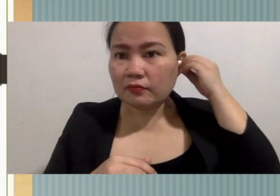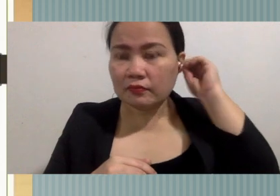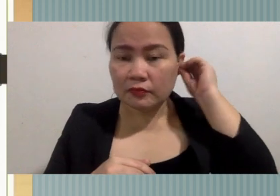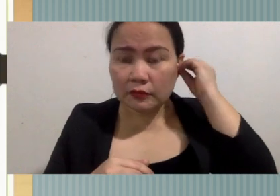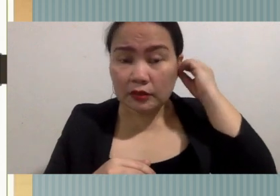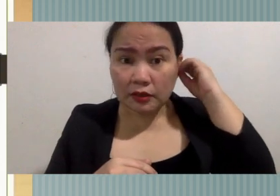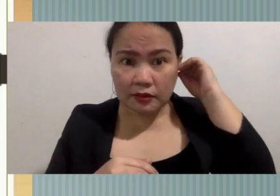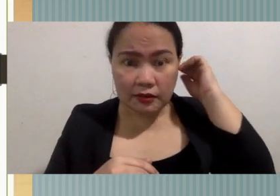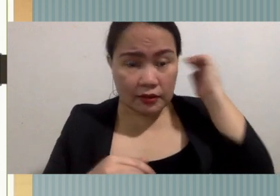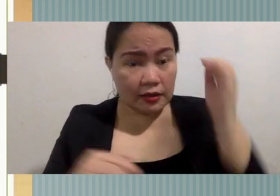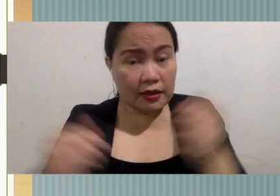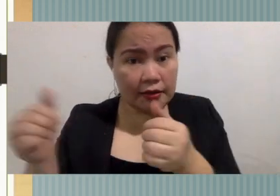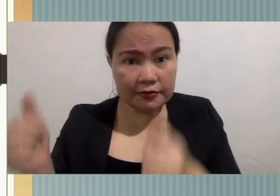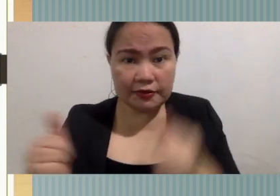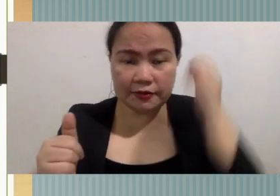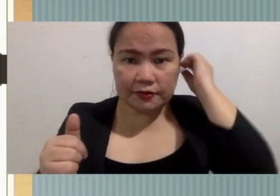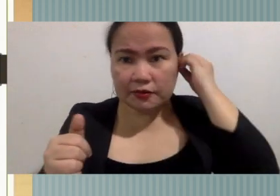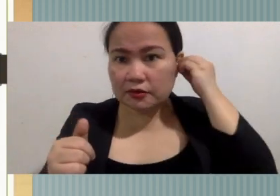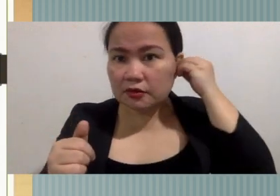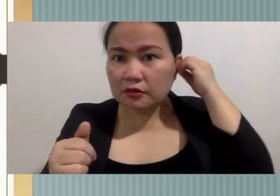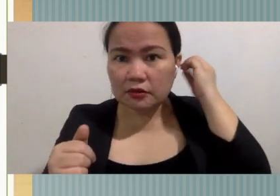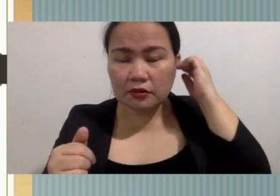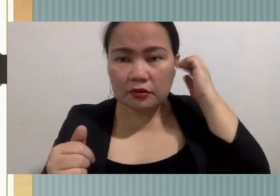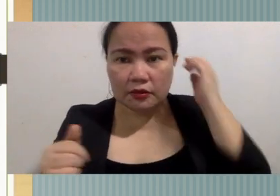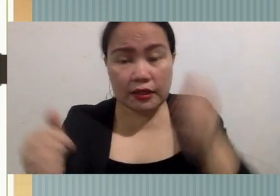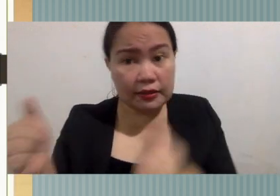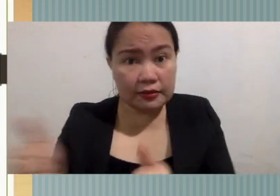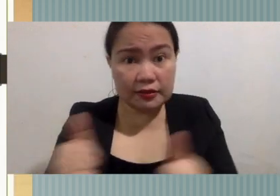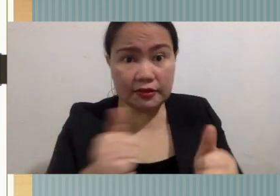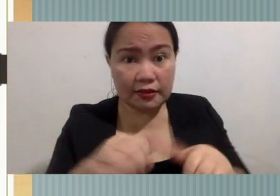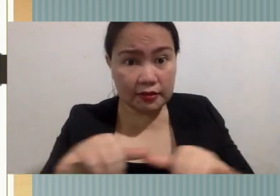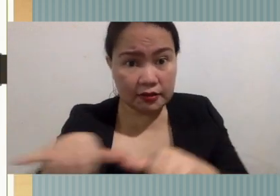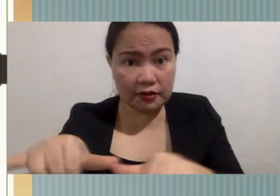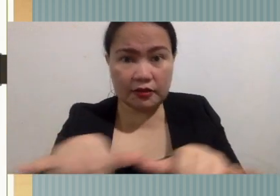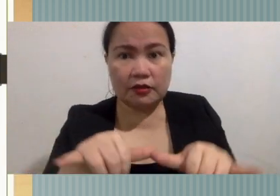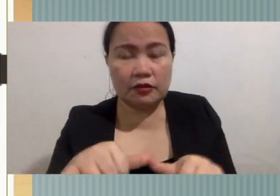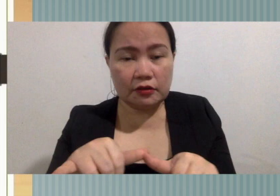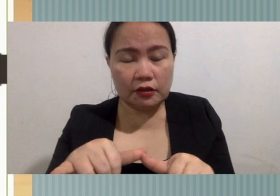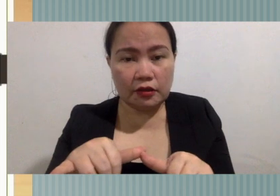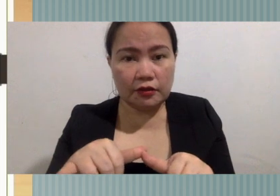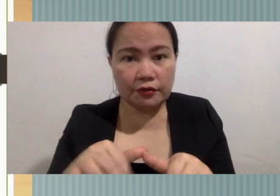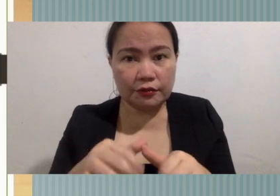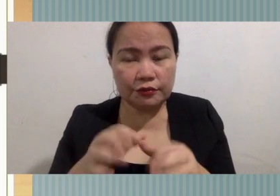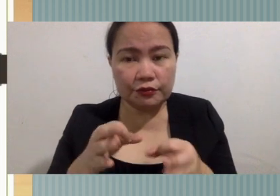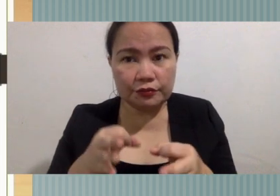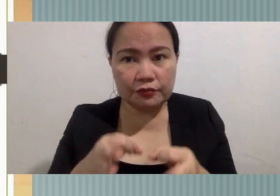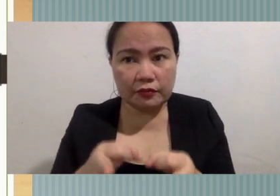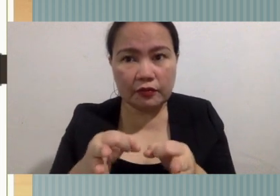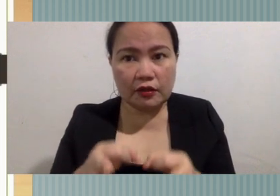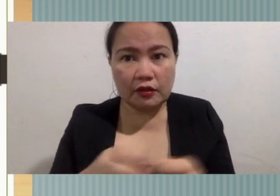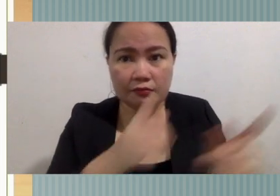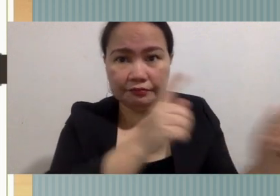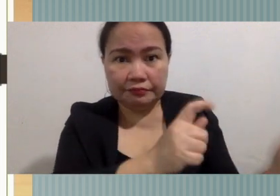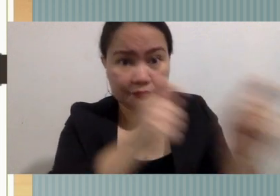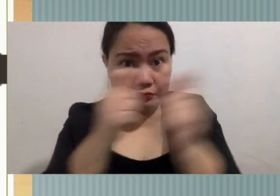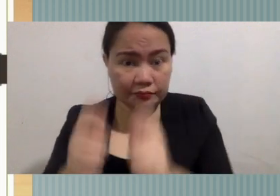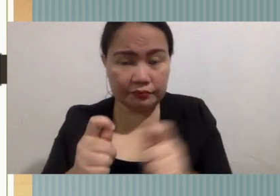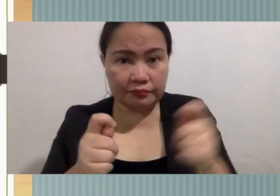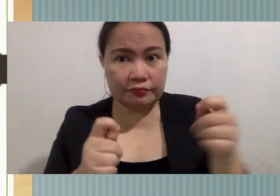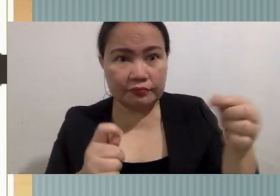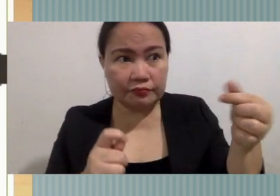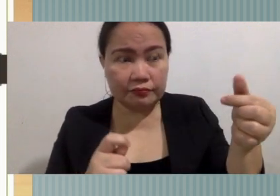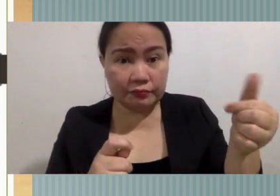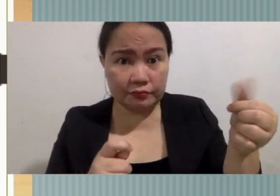into standard form yung equation natin. So, si 10x squared, lipat natin sa left side. So, magiging